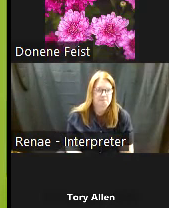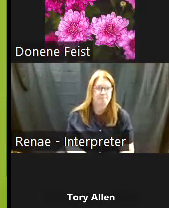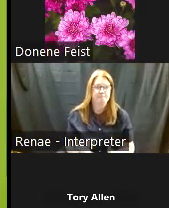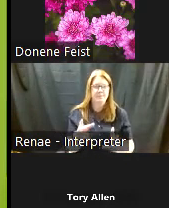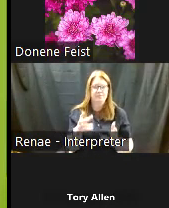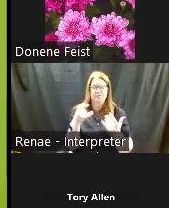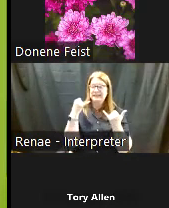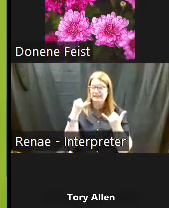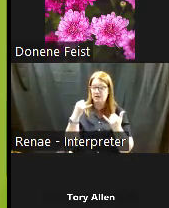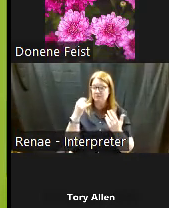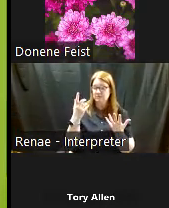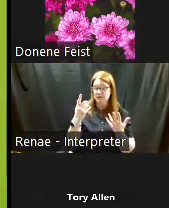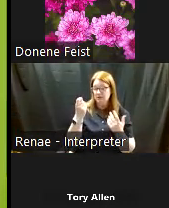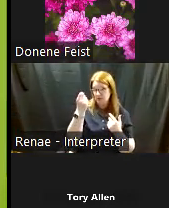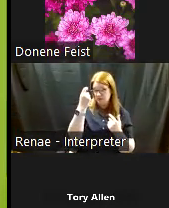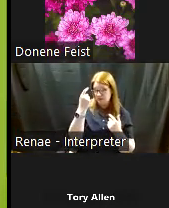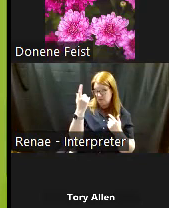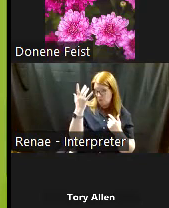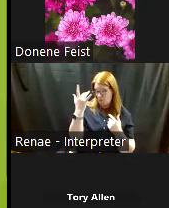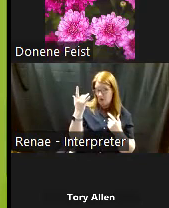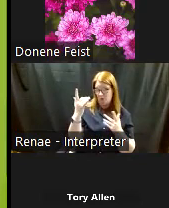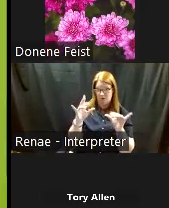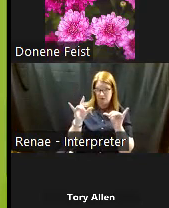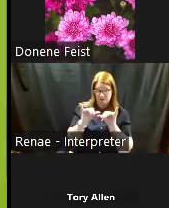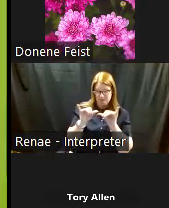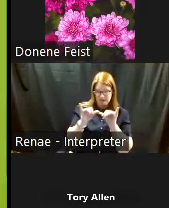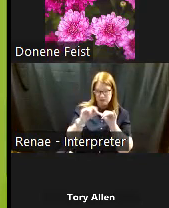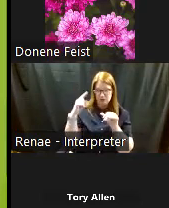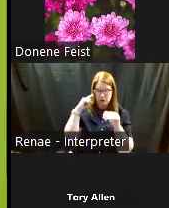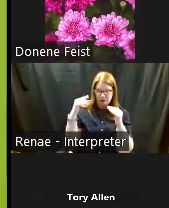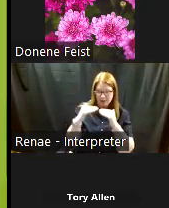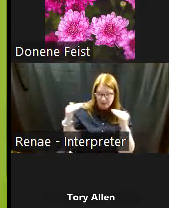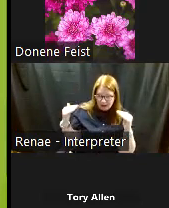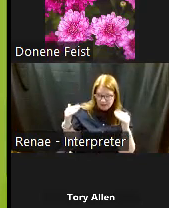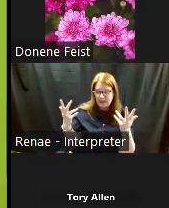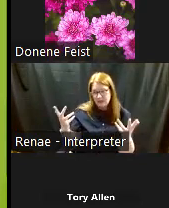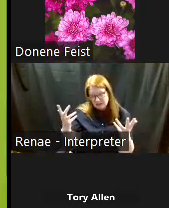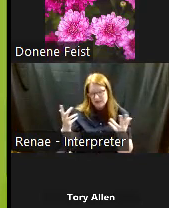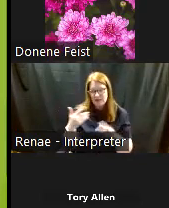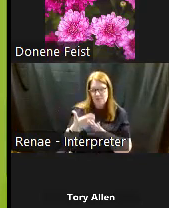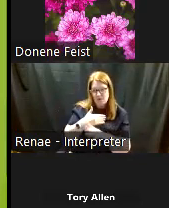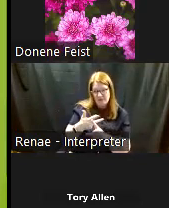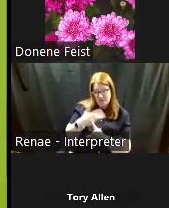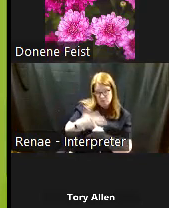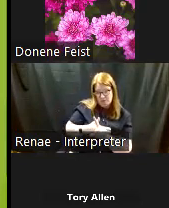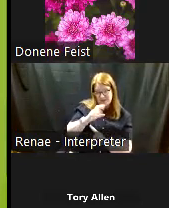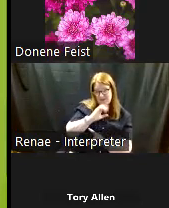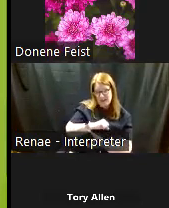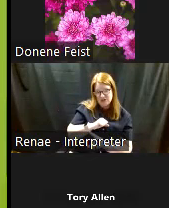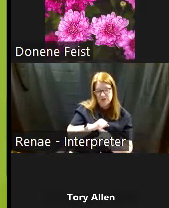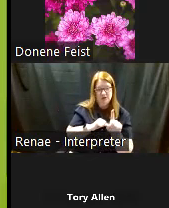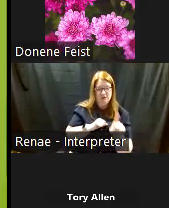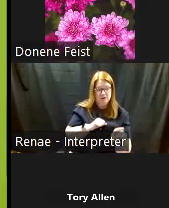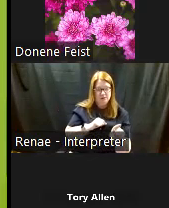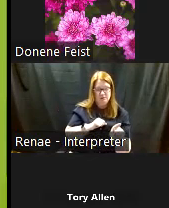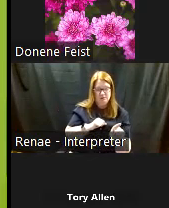So now that we kind of understand why we want to measure hearing levels early and the importance of completing hearing evaluations before that 3 months of age mark, I